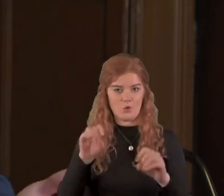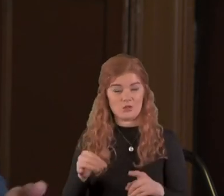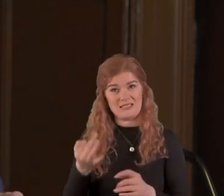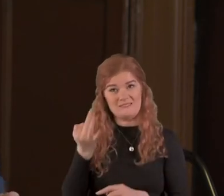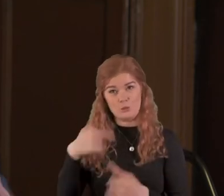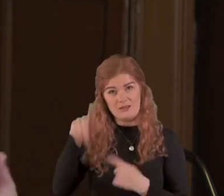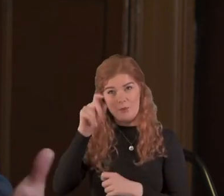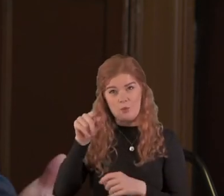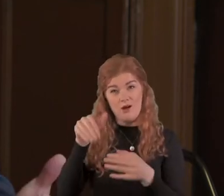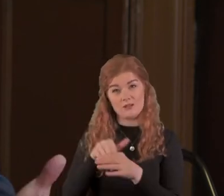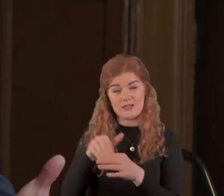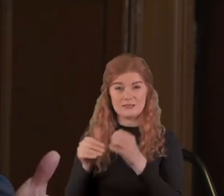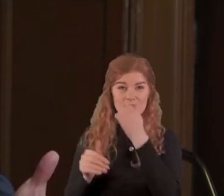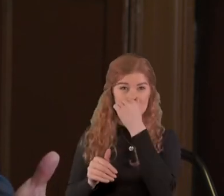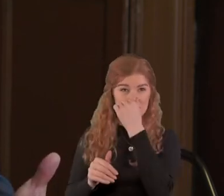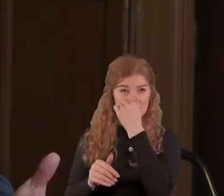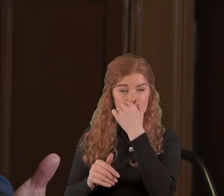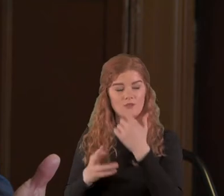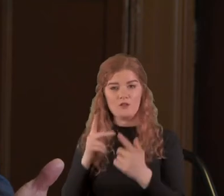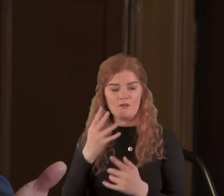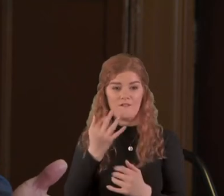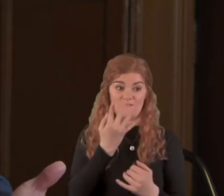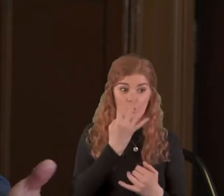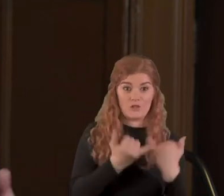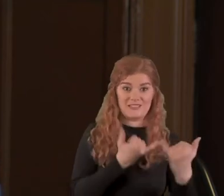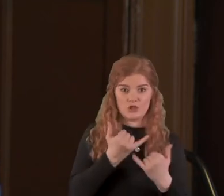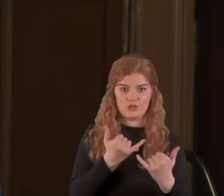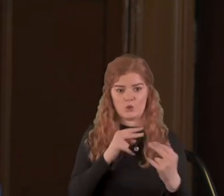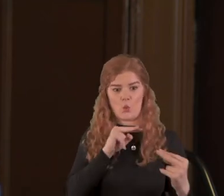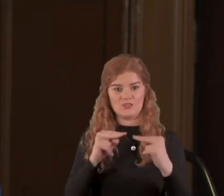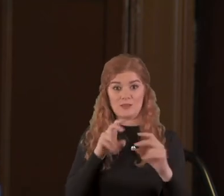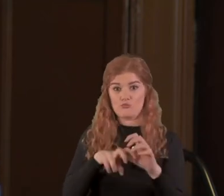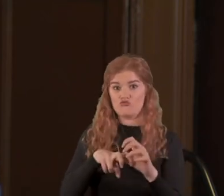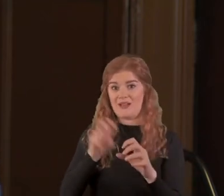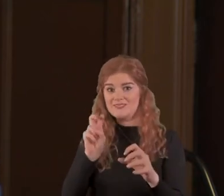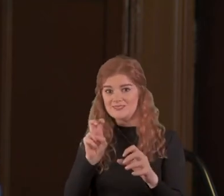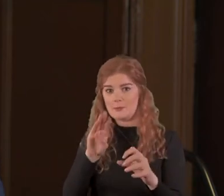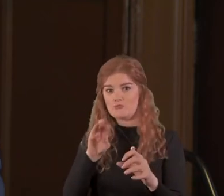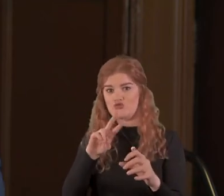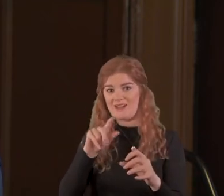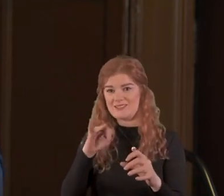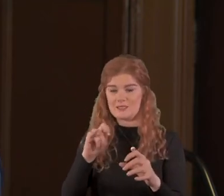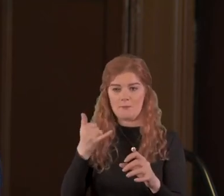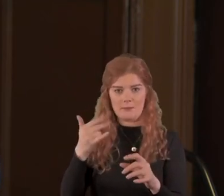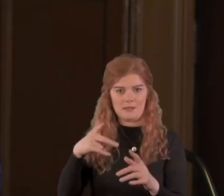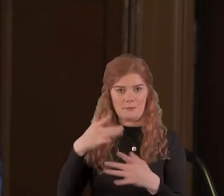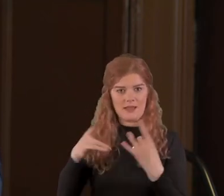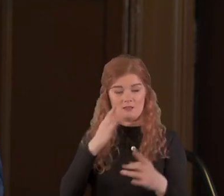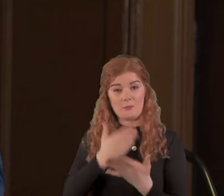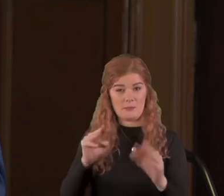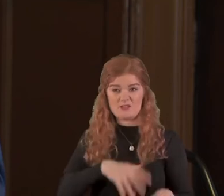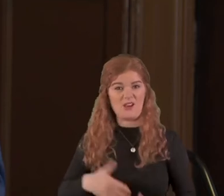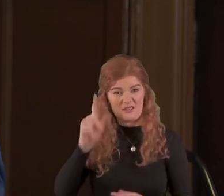context, the 4 years of negotiating Brexit might lead some people in Scotland to think that it's